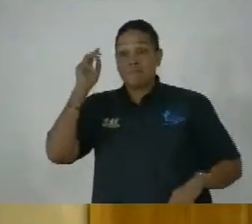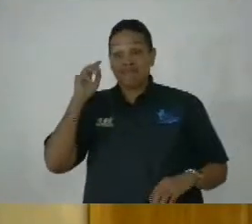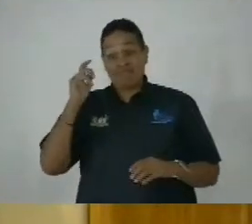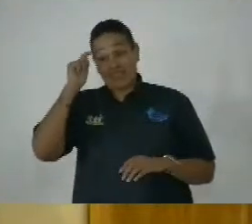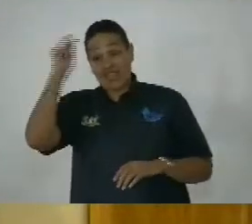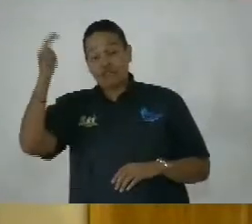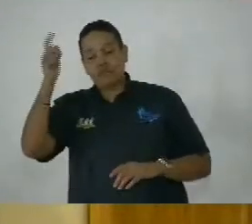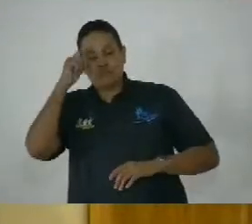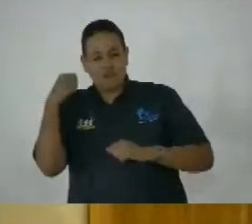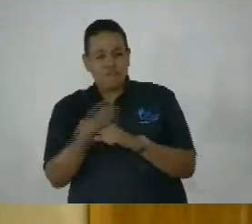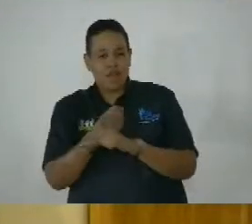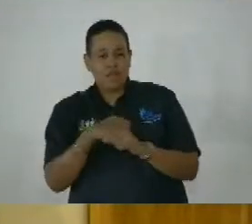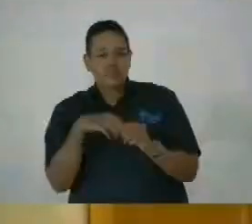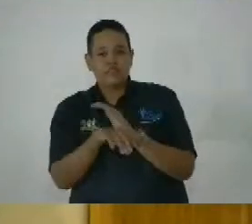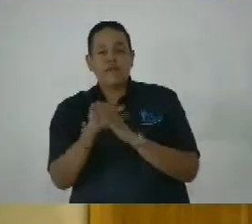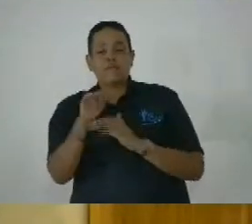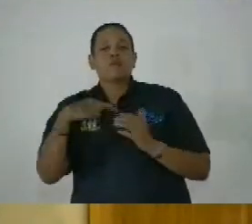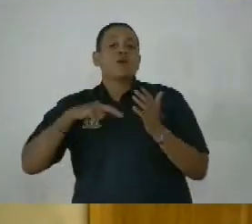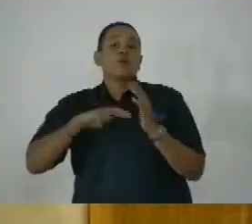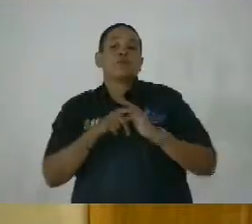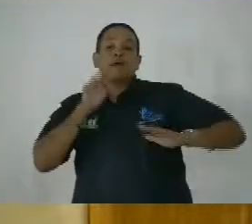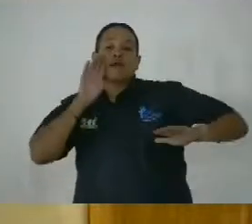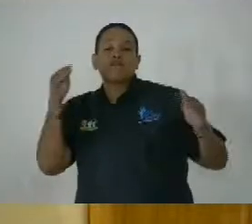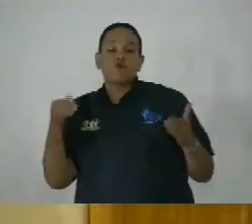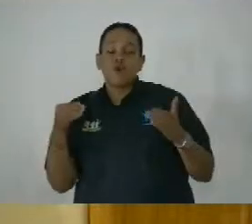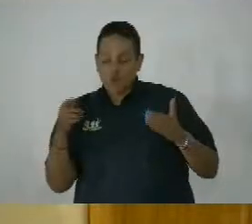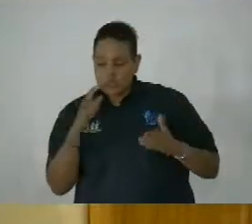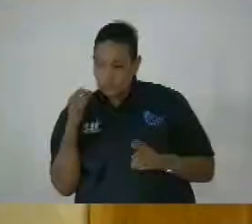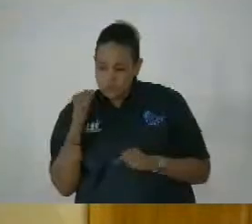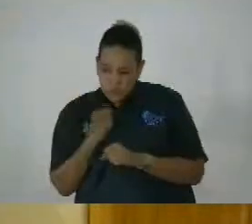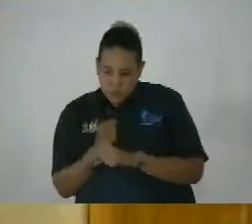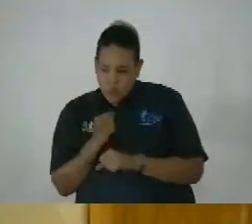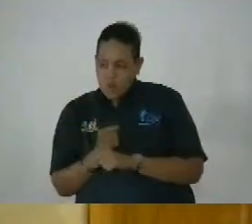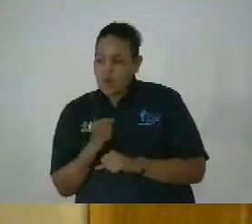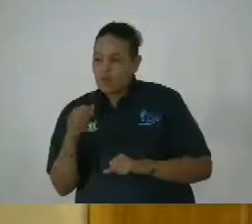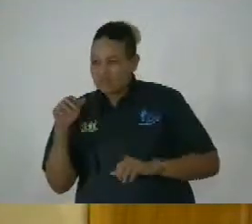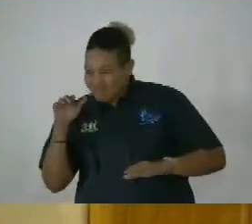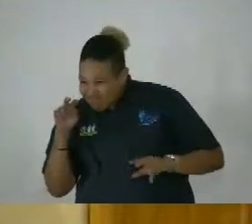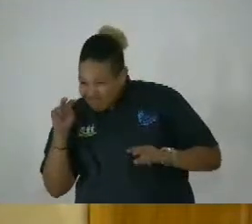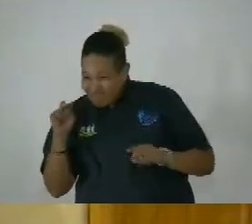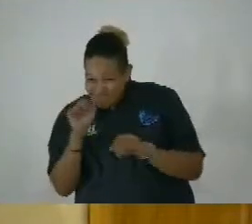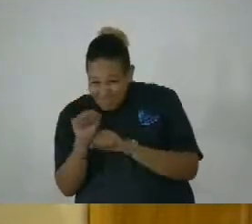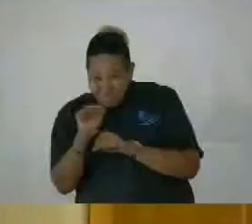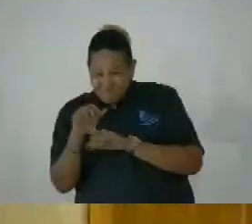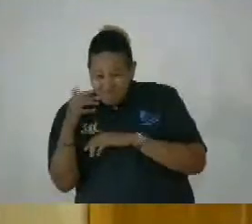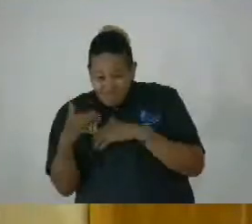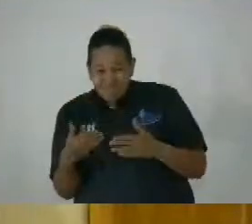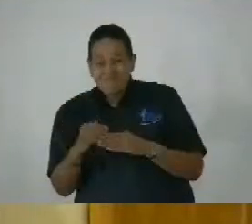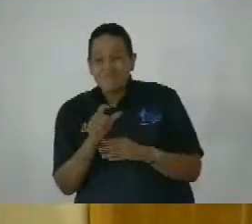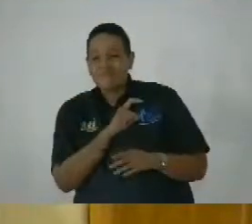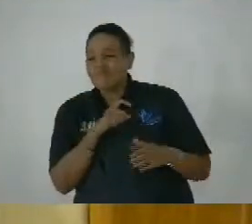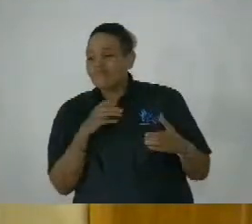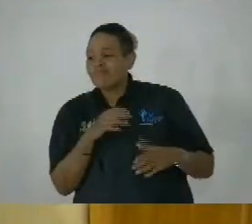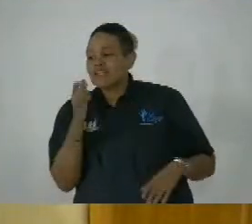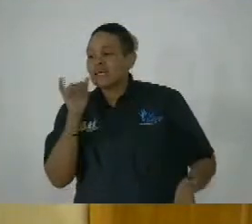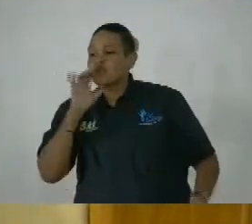fighting. That's what I mean by focused, targeted operation in the police force, Madam Speaker. Not the old